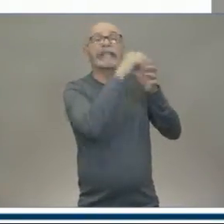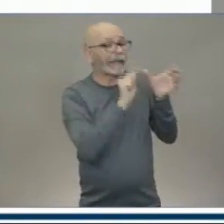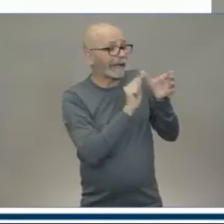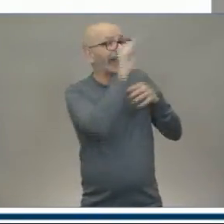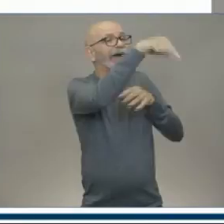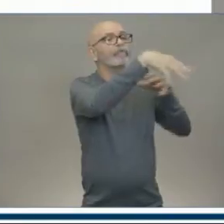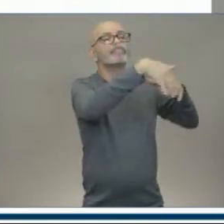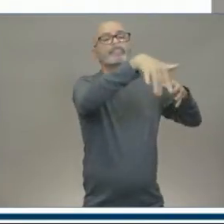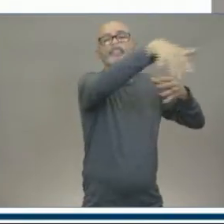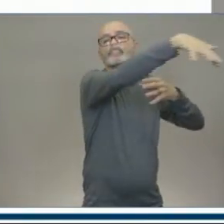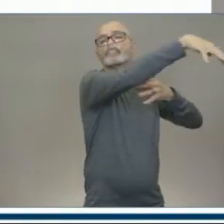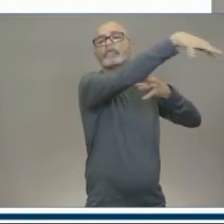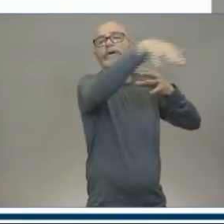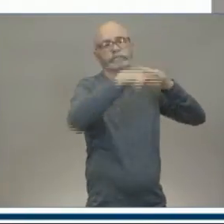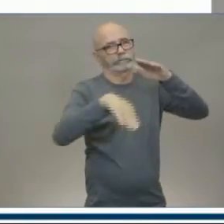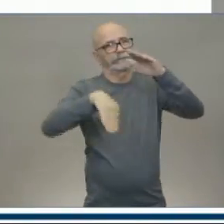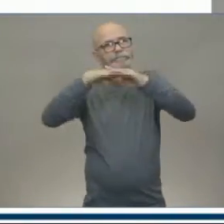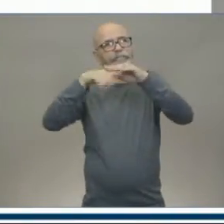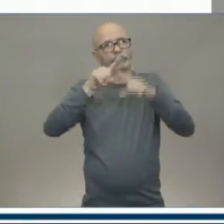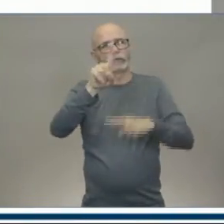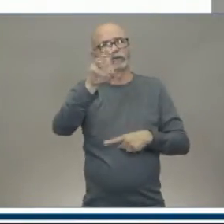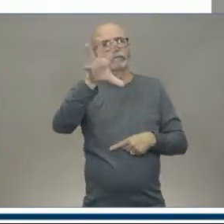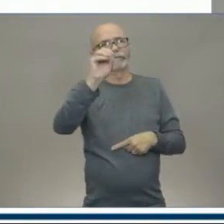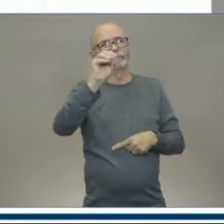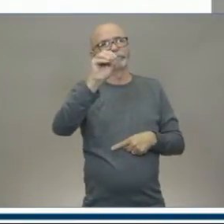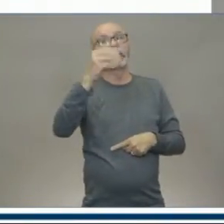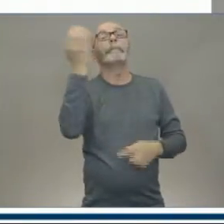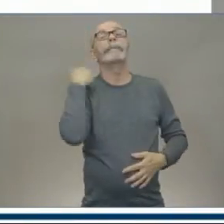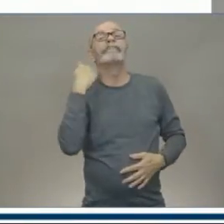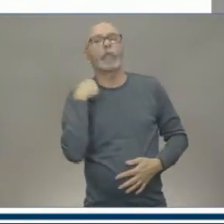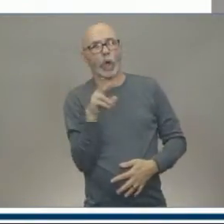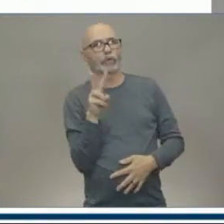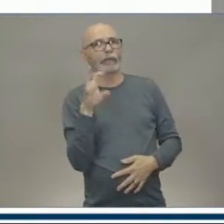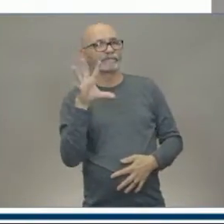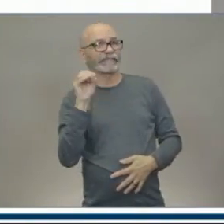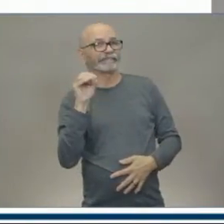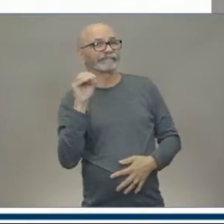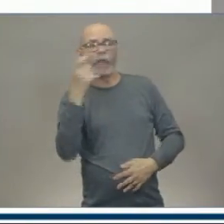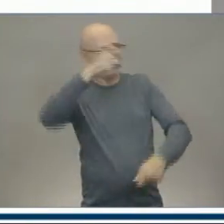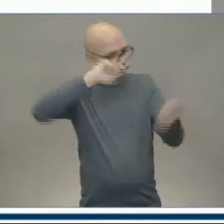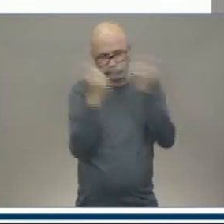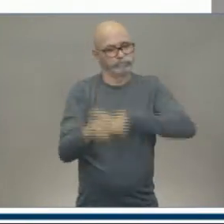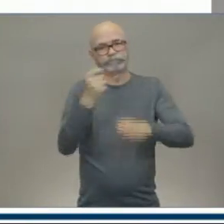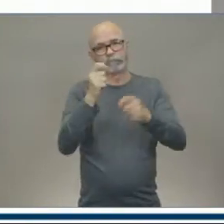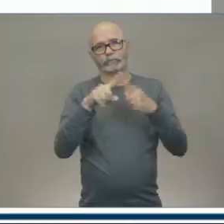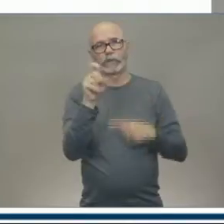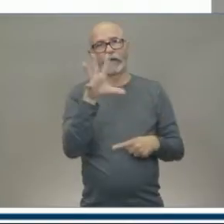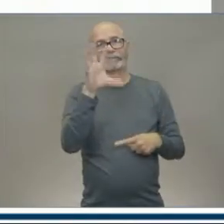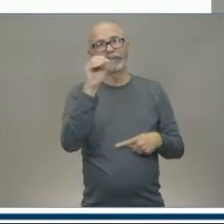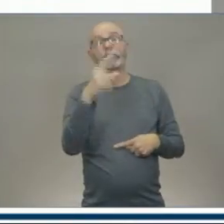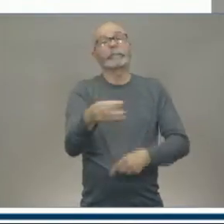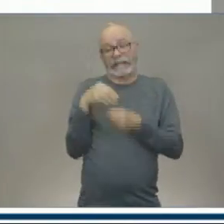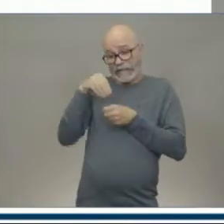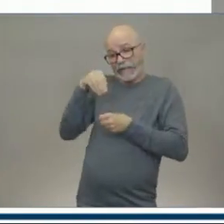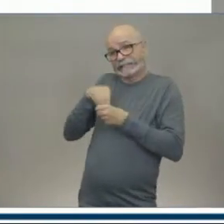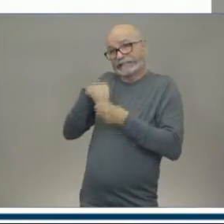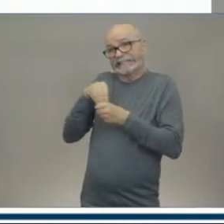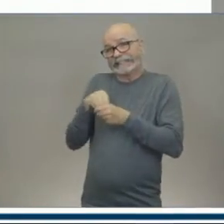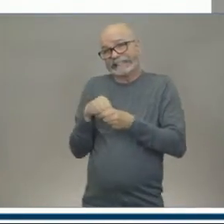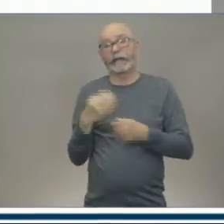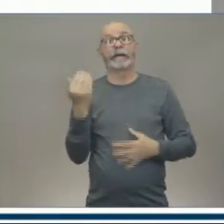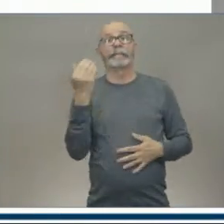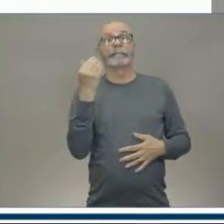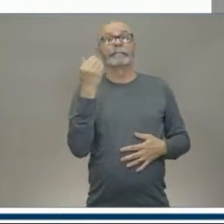can have 150 people down from 250, and indoor events can have 50% of a venue's capacity